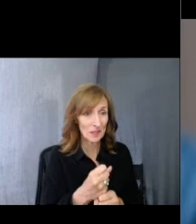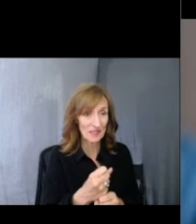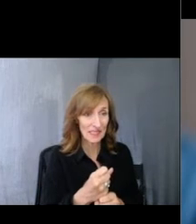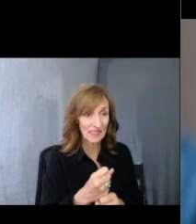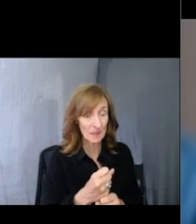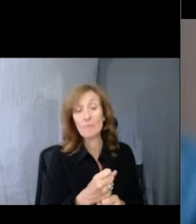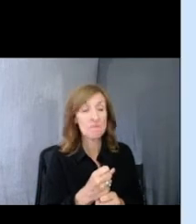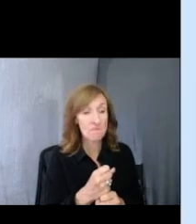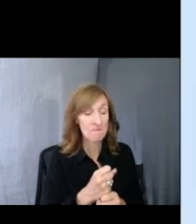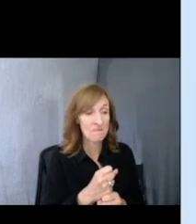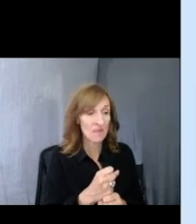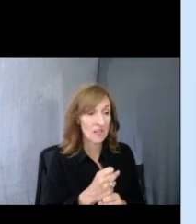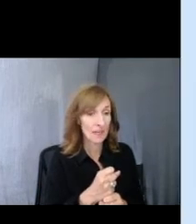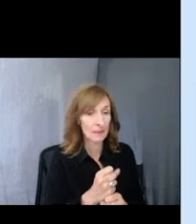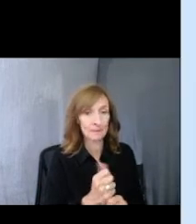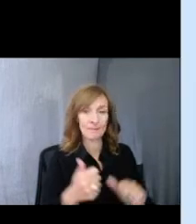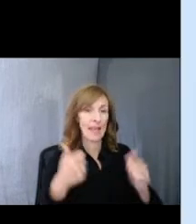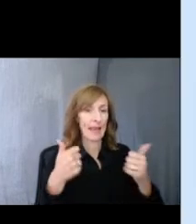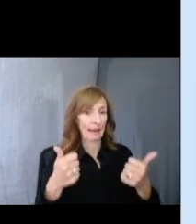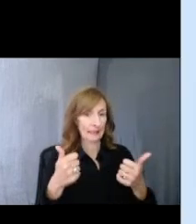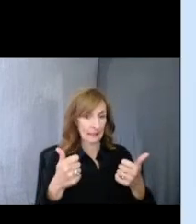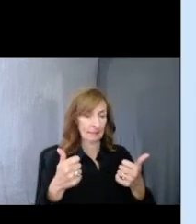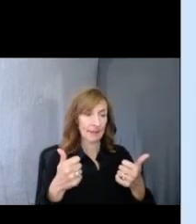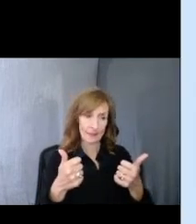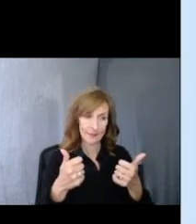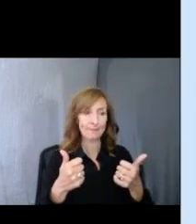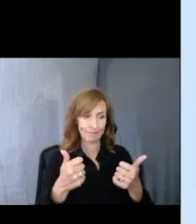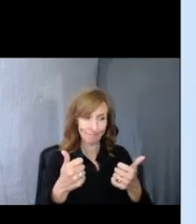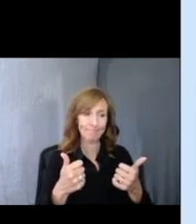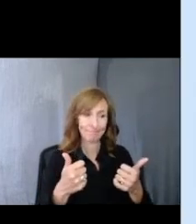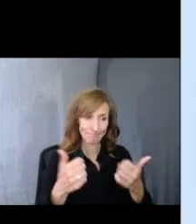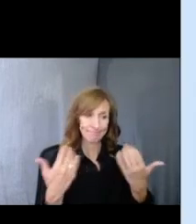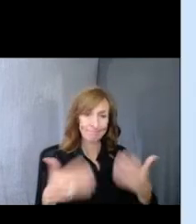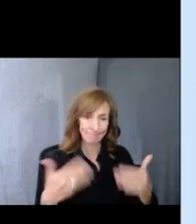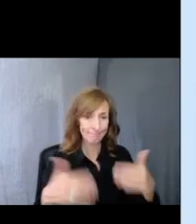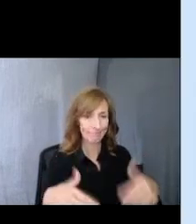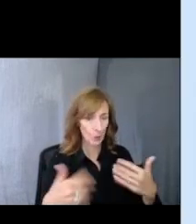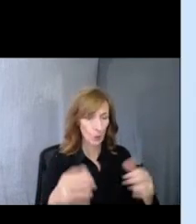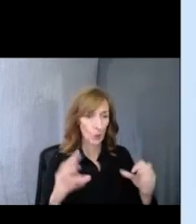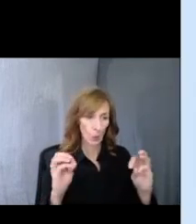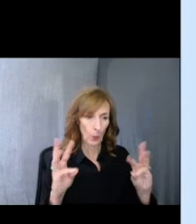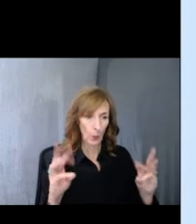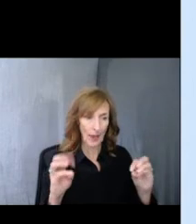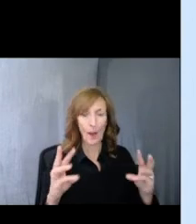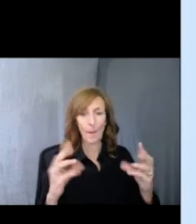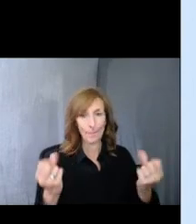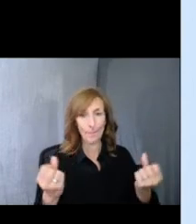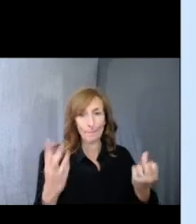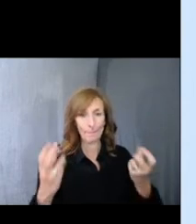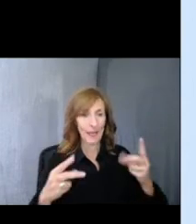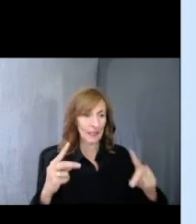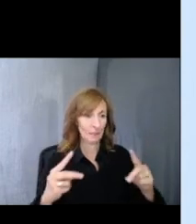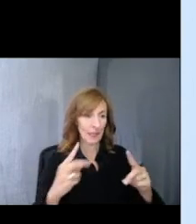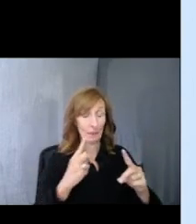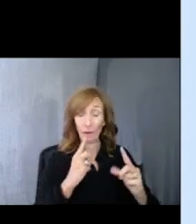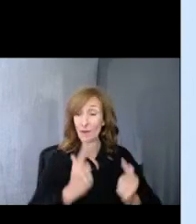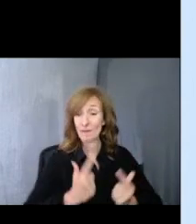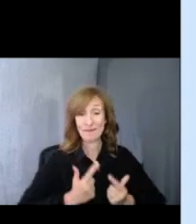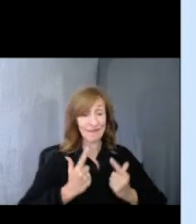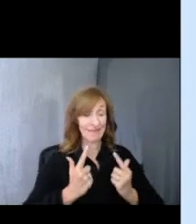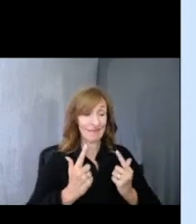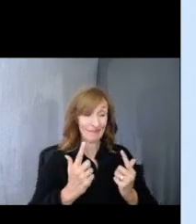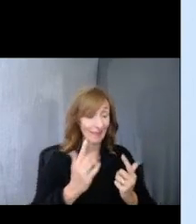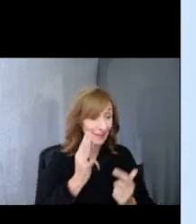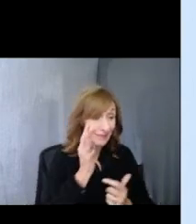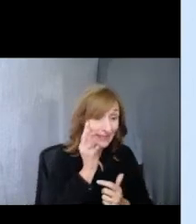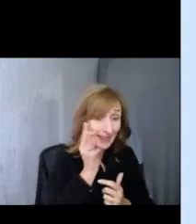And excellent. So the results show that many of you have had a cat that lived to at least 15, and wow, good